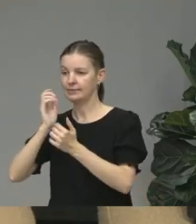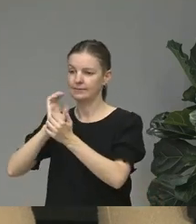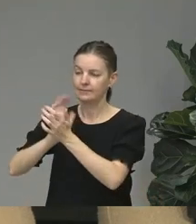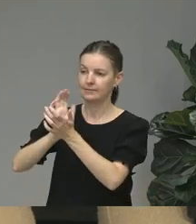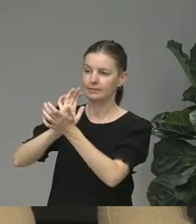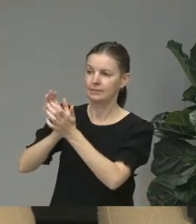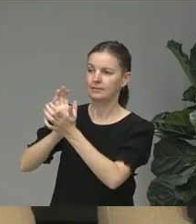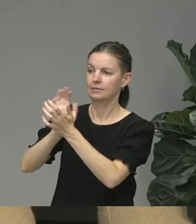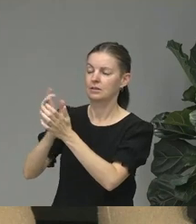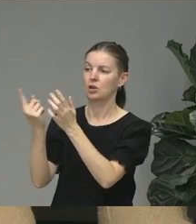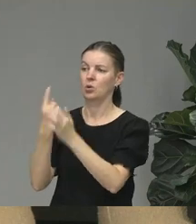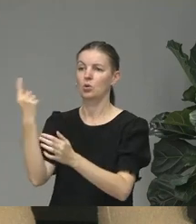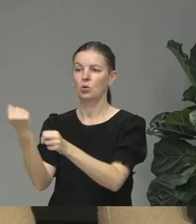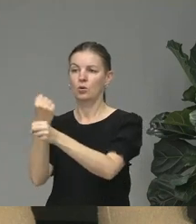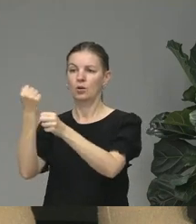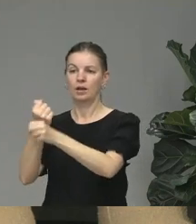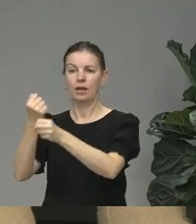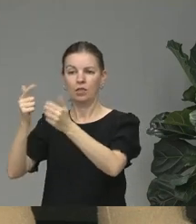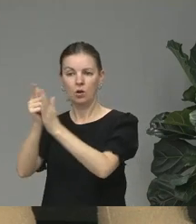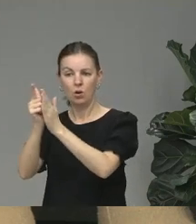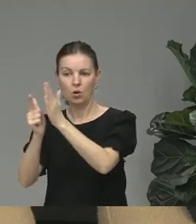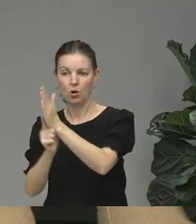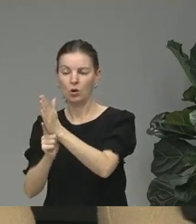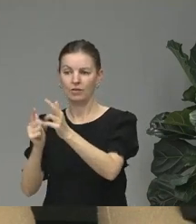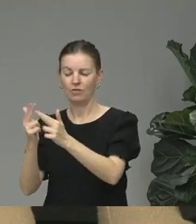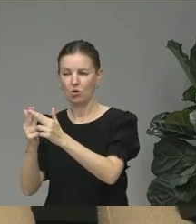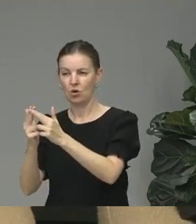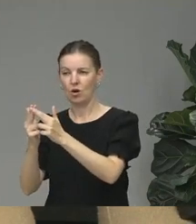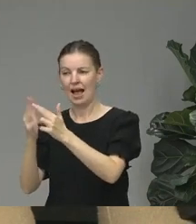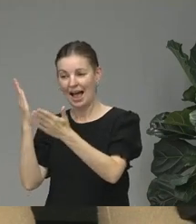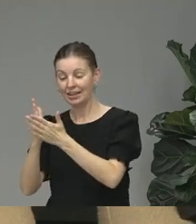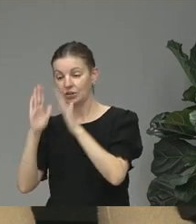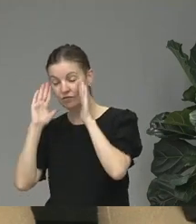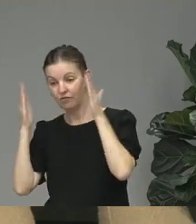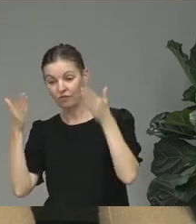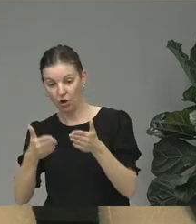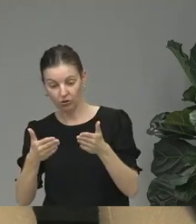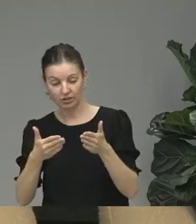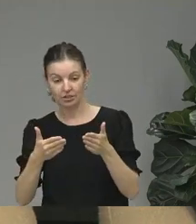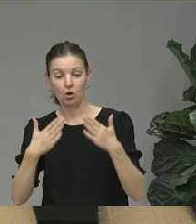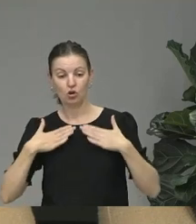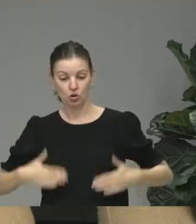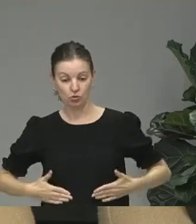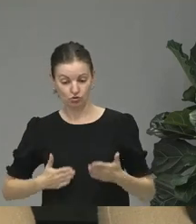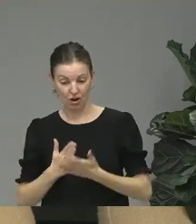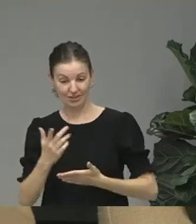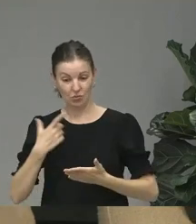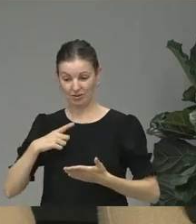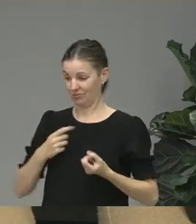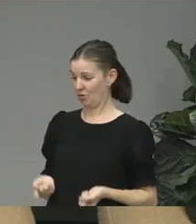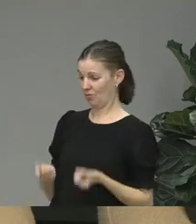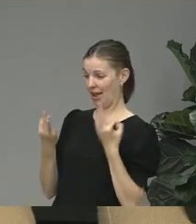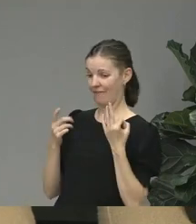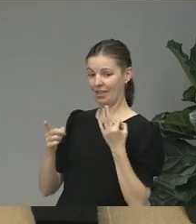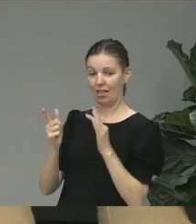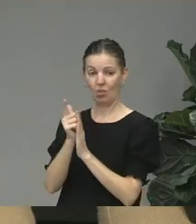the legislators in our good parliament to take a human rights lens on the issues when they're not part of domestic law. I mean, there